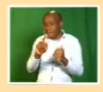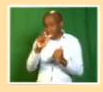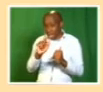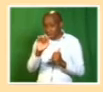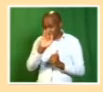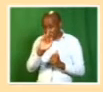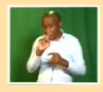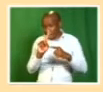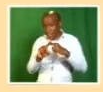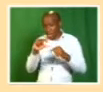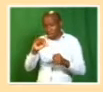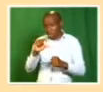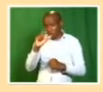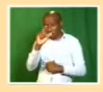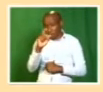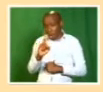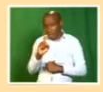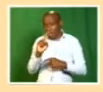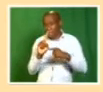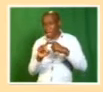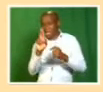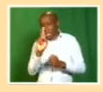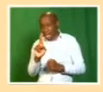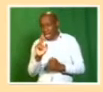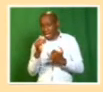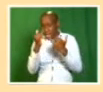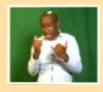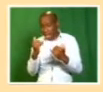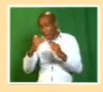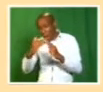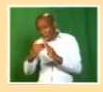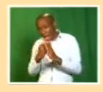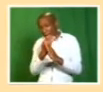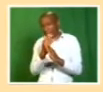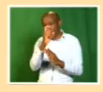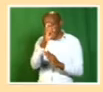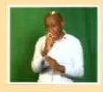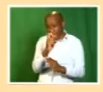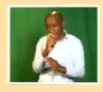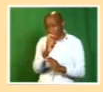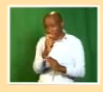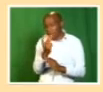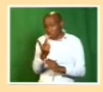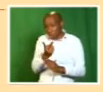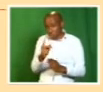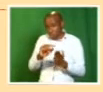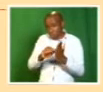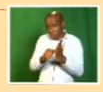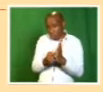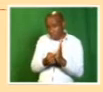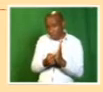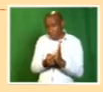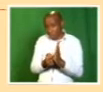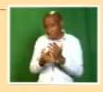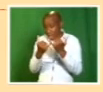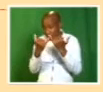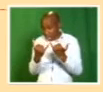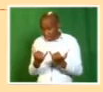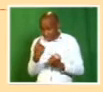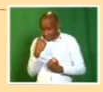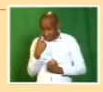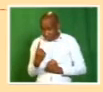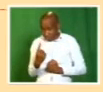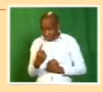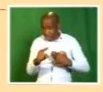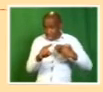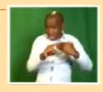px squared plus qx plus r, cuts the x-axis at these 2 points. So it cuts the x-axis